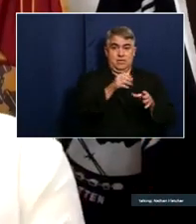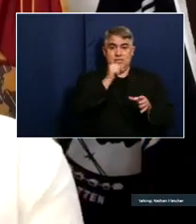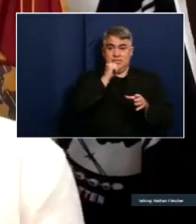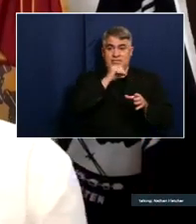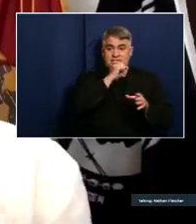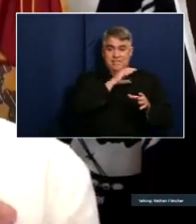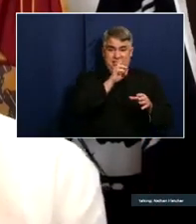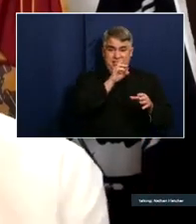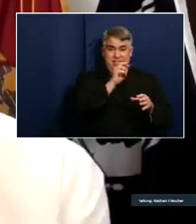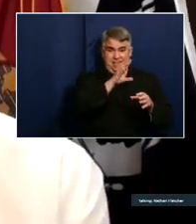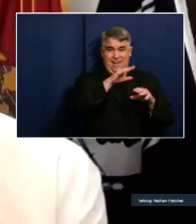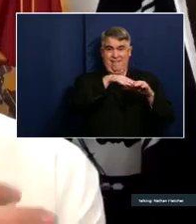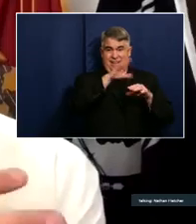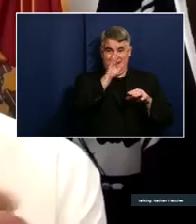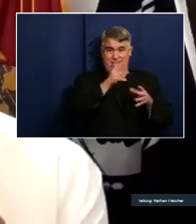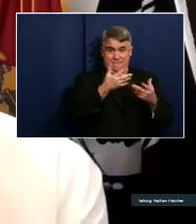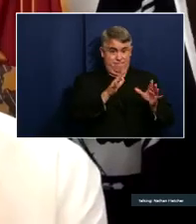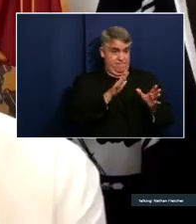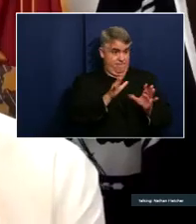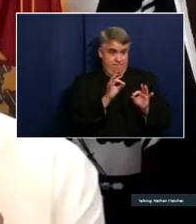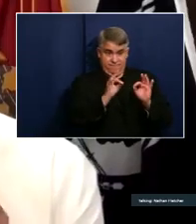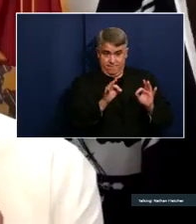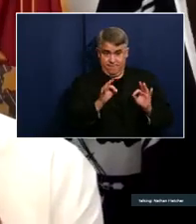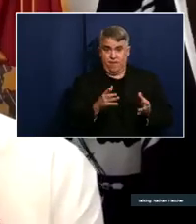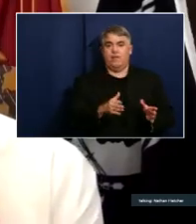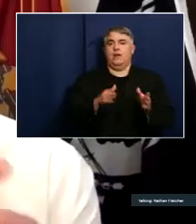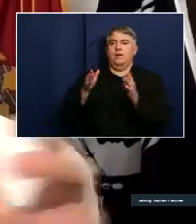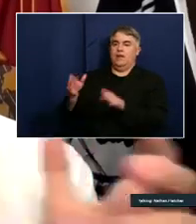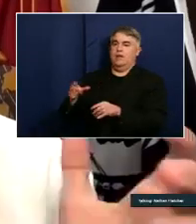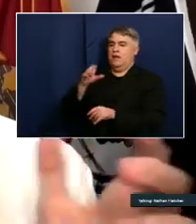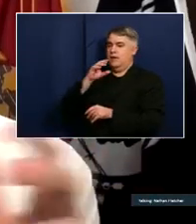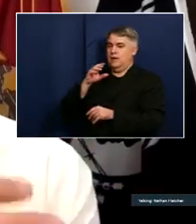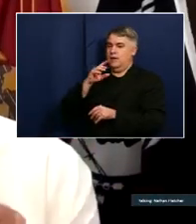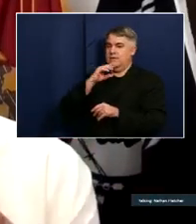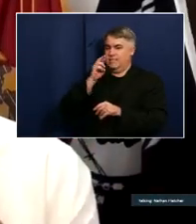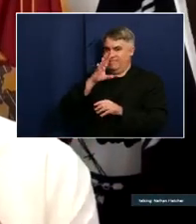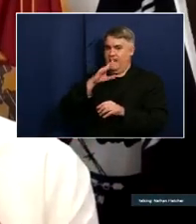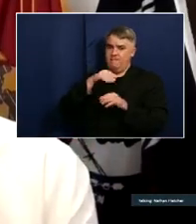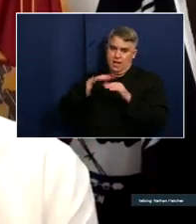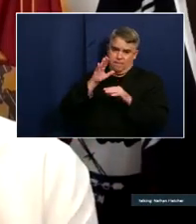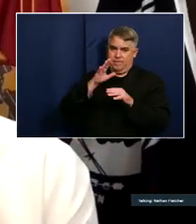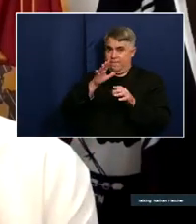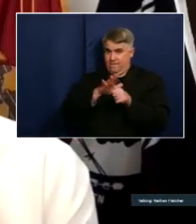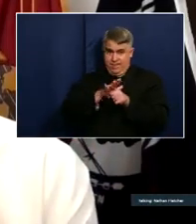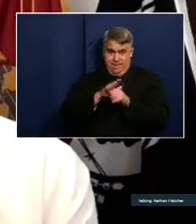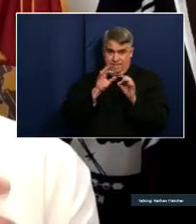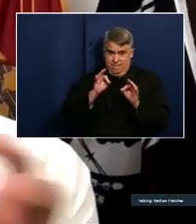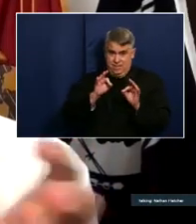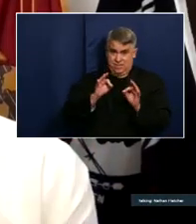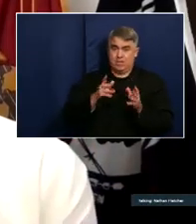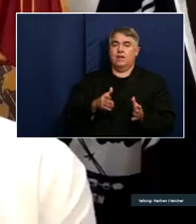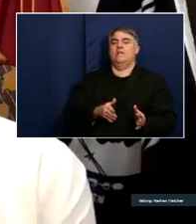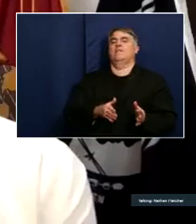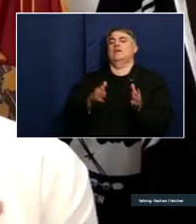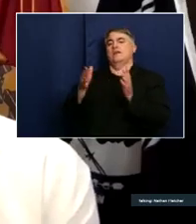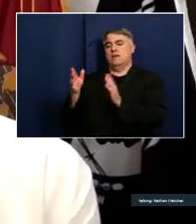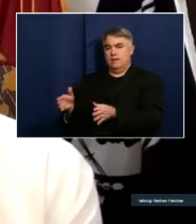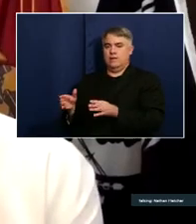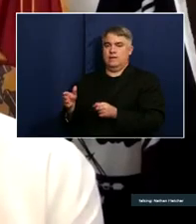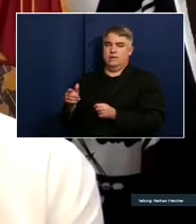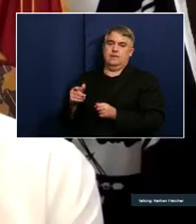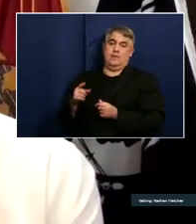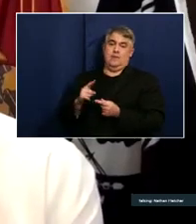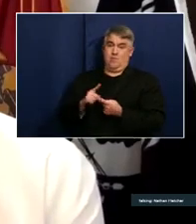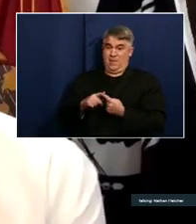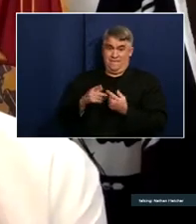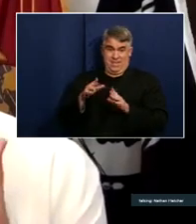filled, we went to 65 and older. And then when we have slack in the system now and seniors are not using them, then we will again open